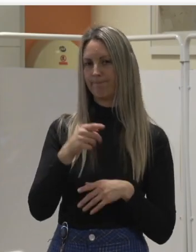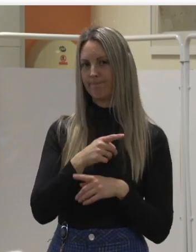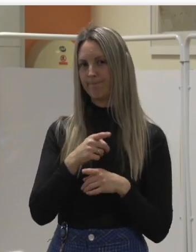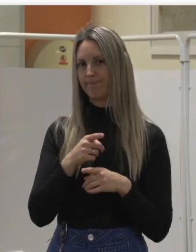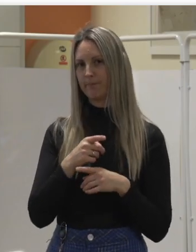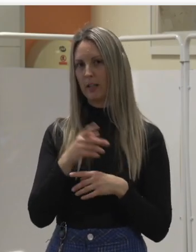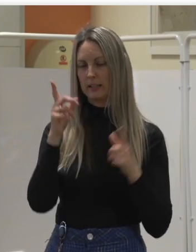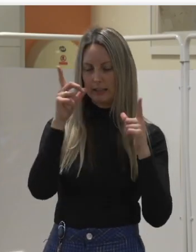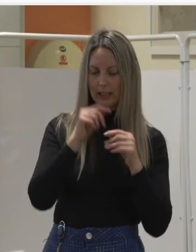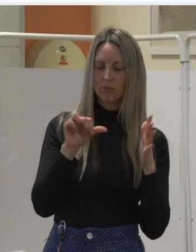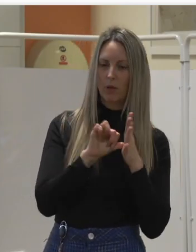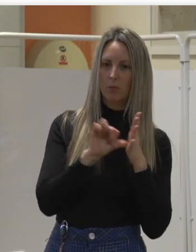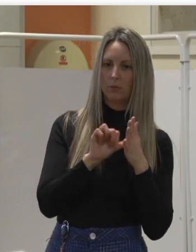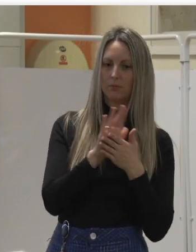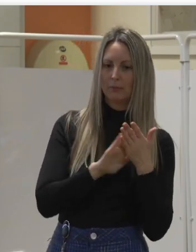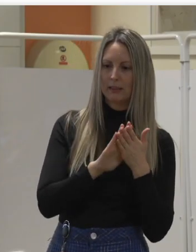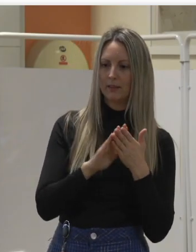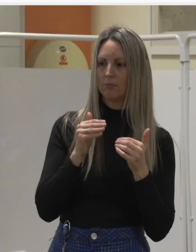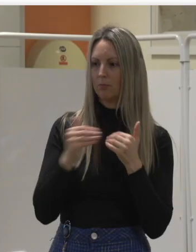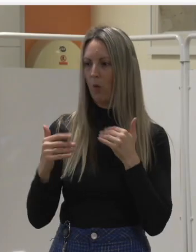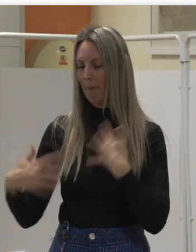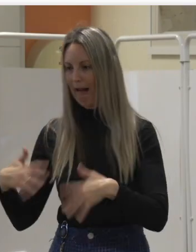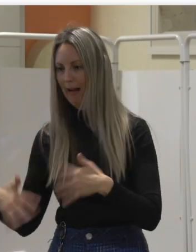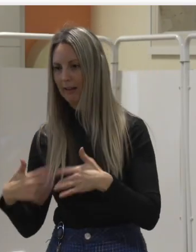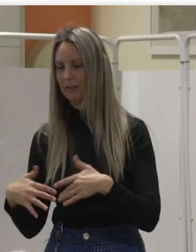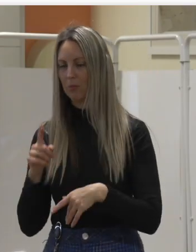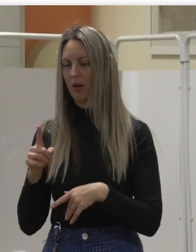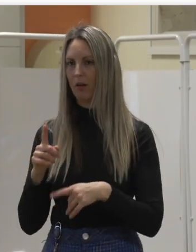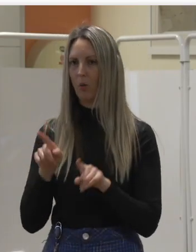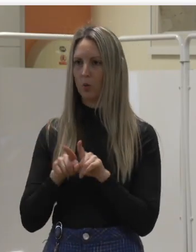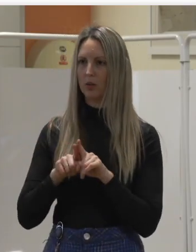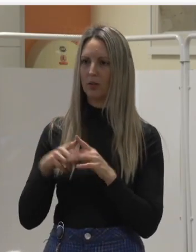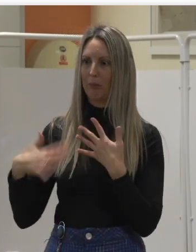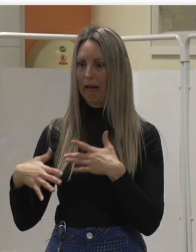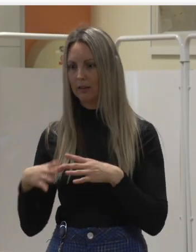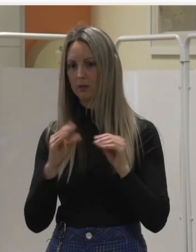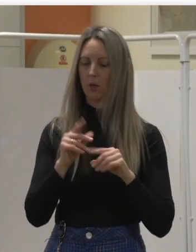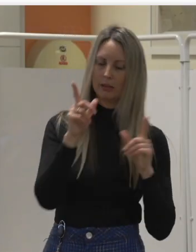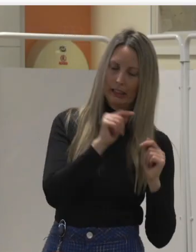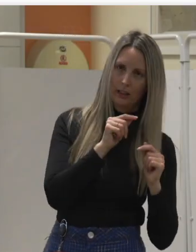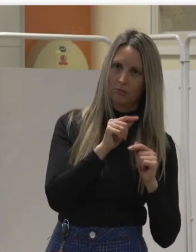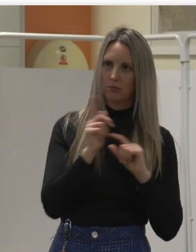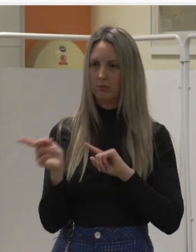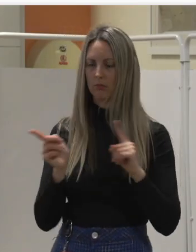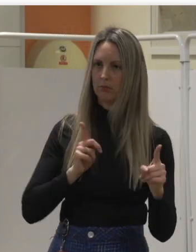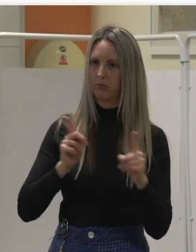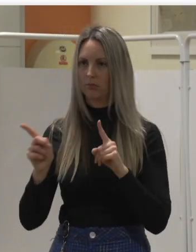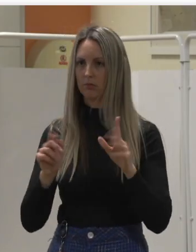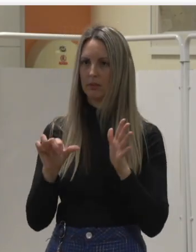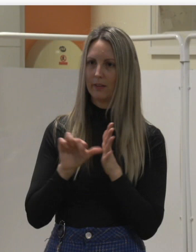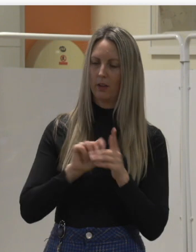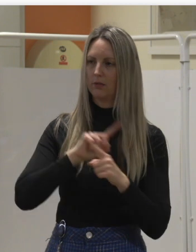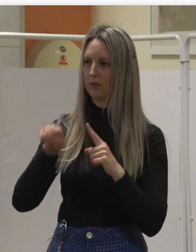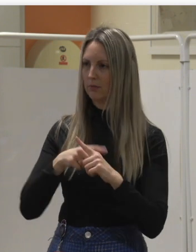a lot to the pain, ongoing pain. And then that leads to, you can see that